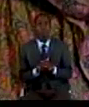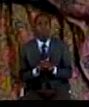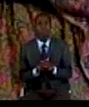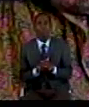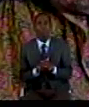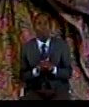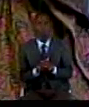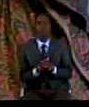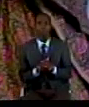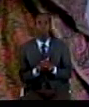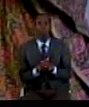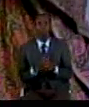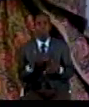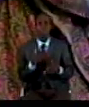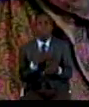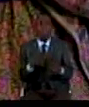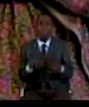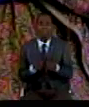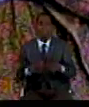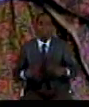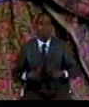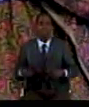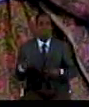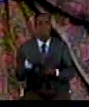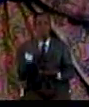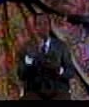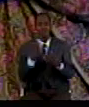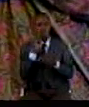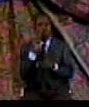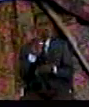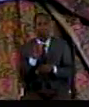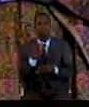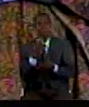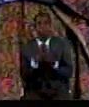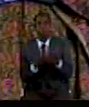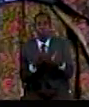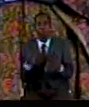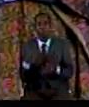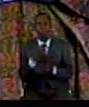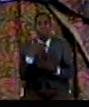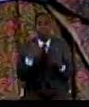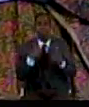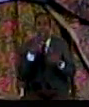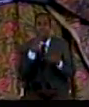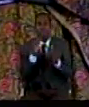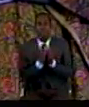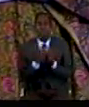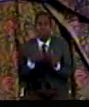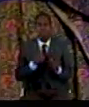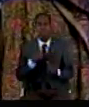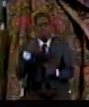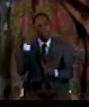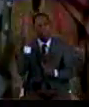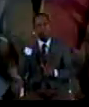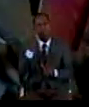As young as they may look, some of them have been with me for 24 years